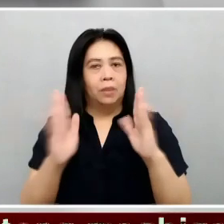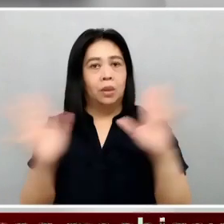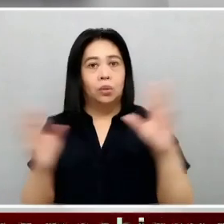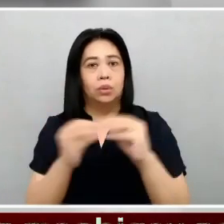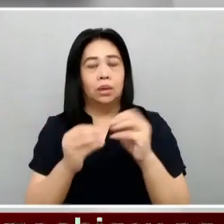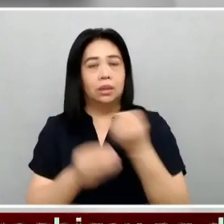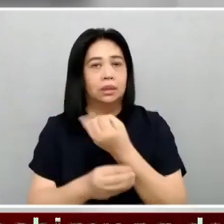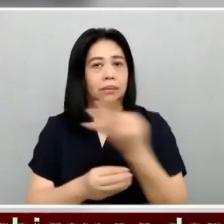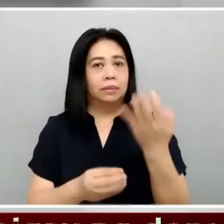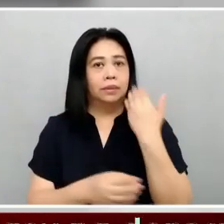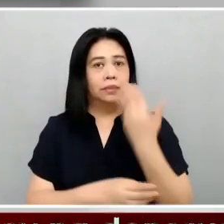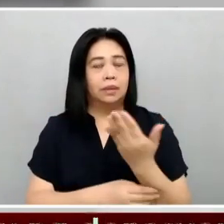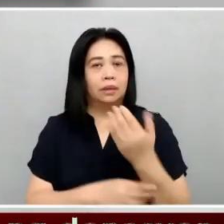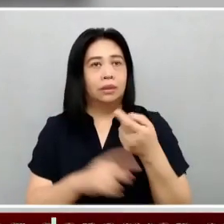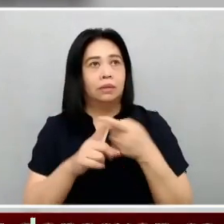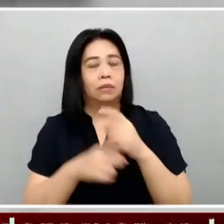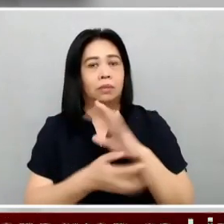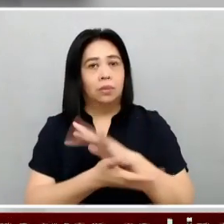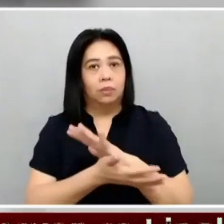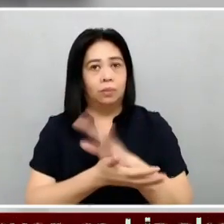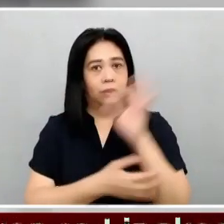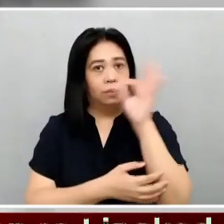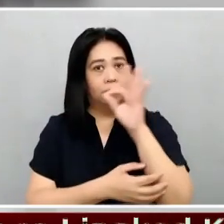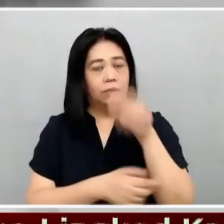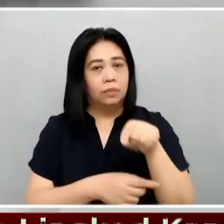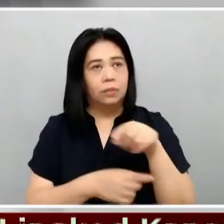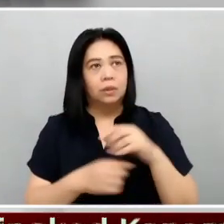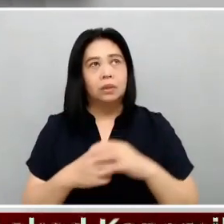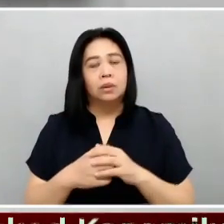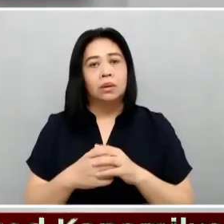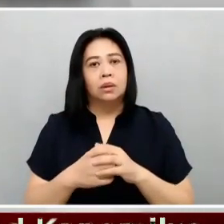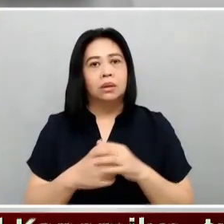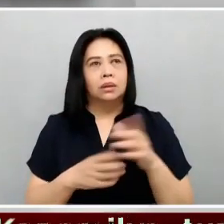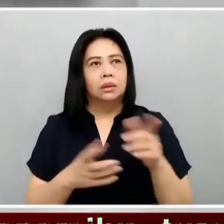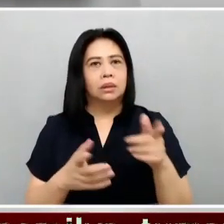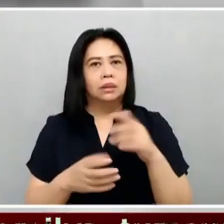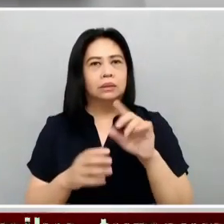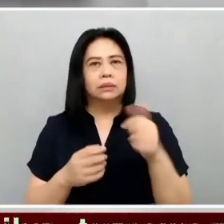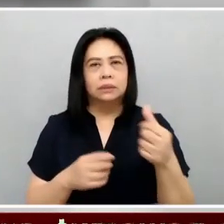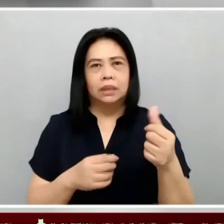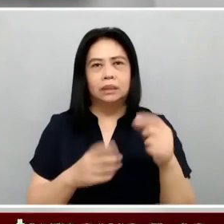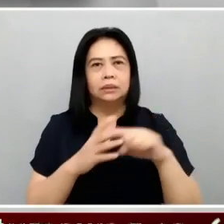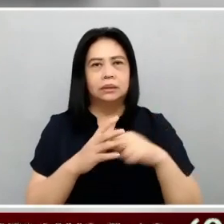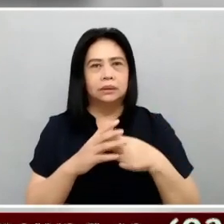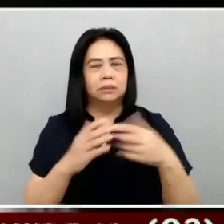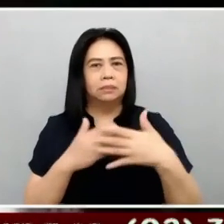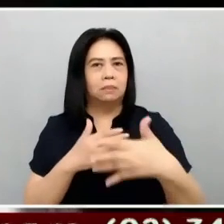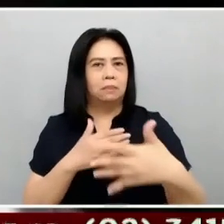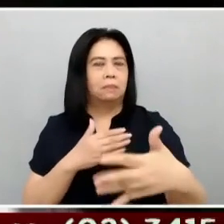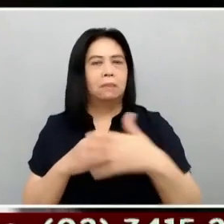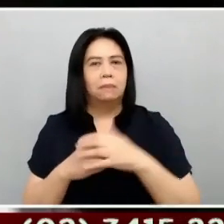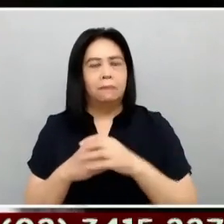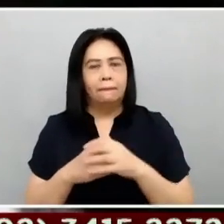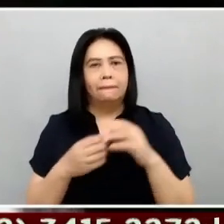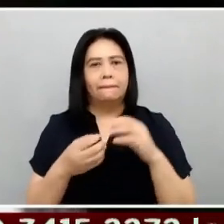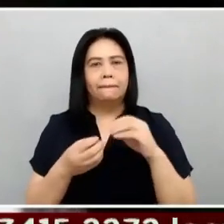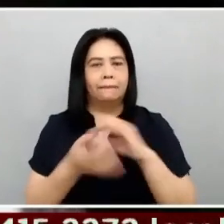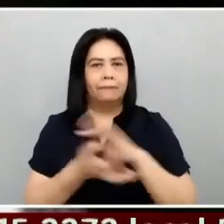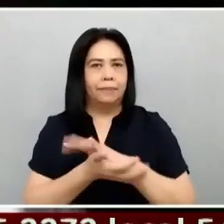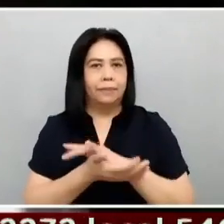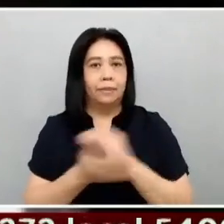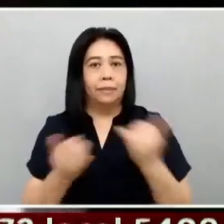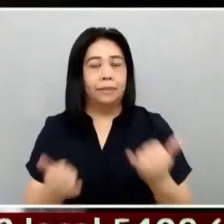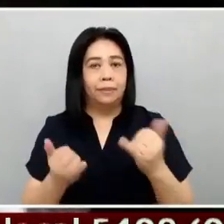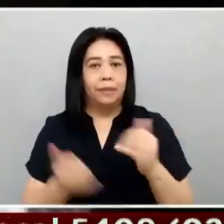deaths from COVID of Filipinos, number 10 since the beginning of the pandemic last year. The current